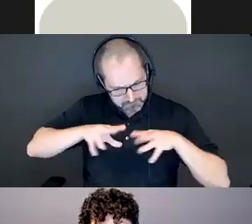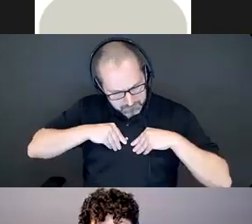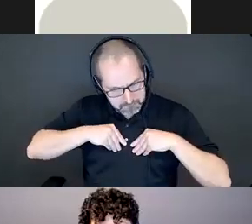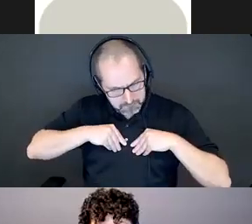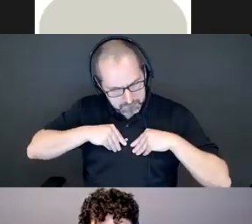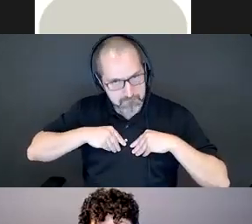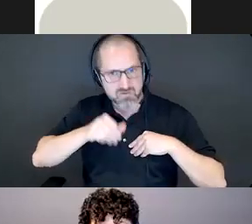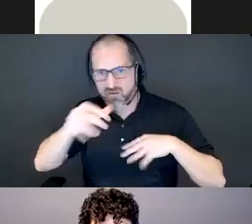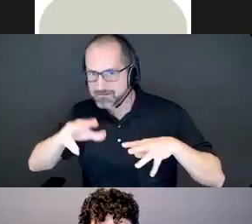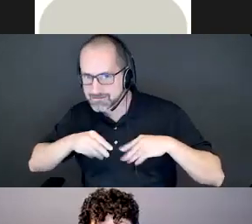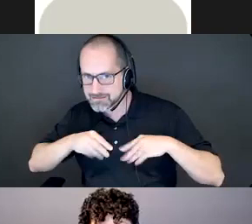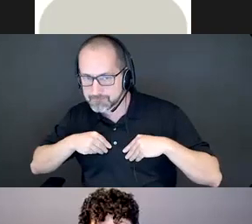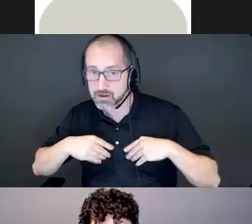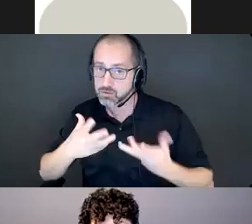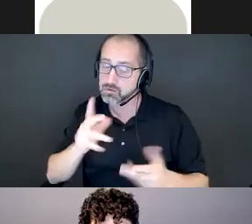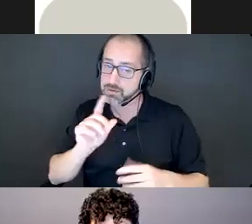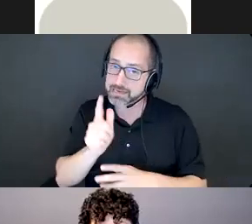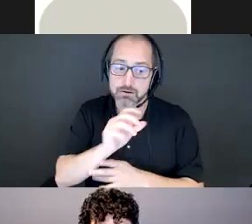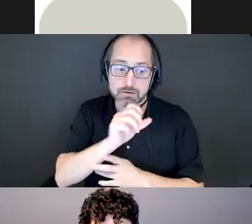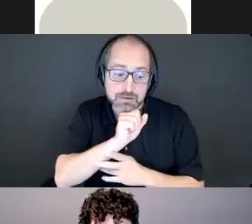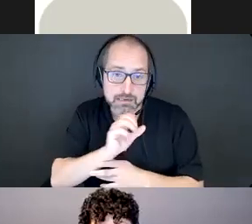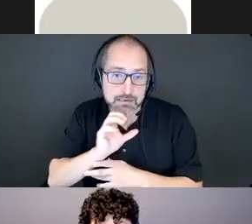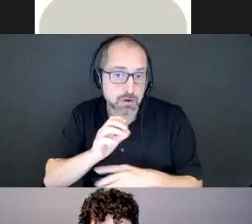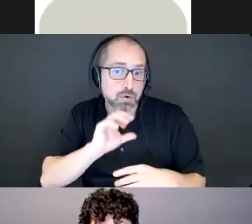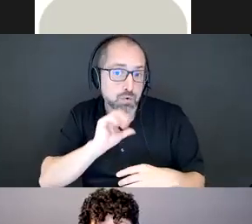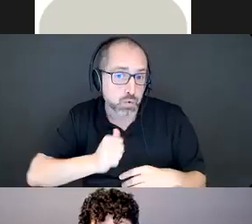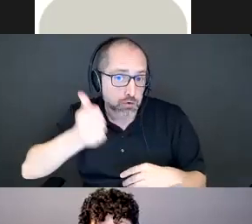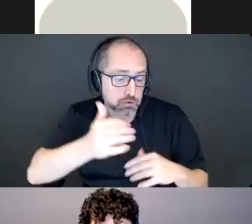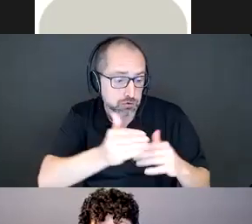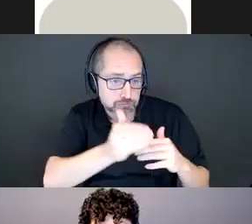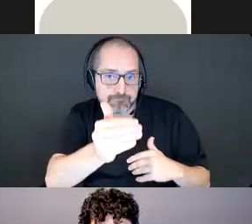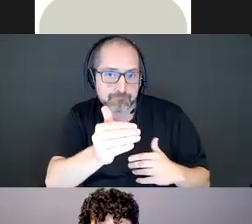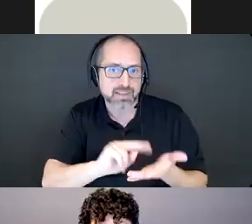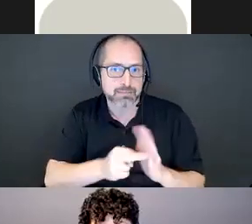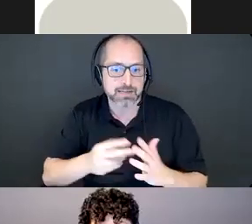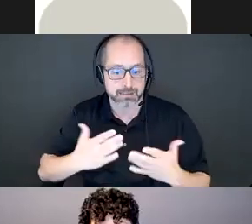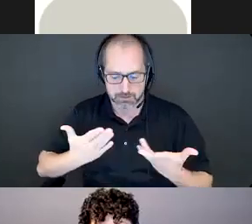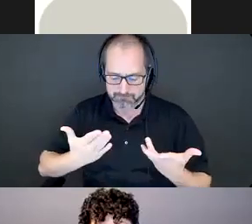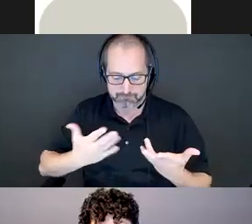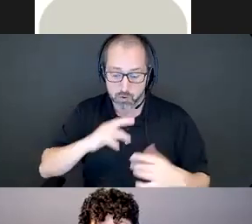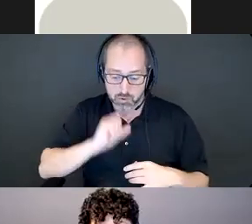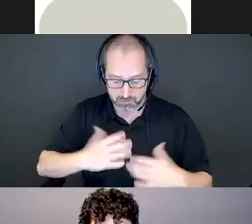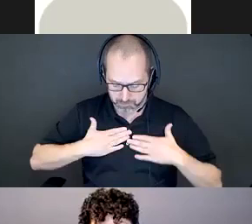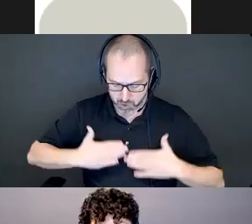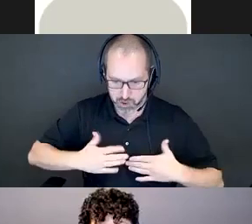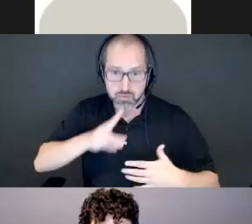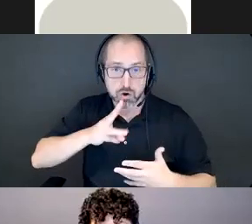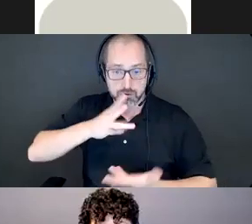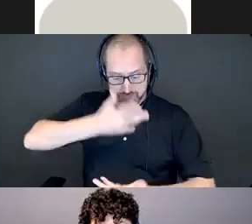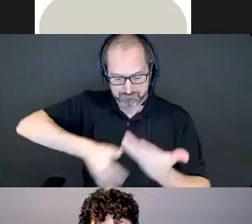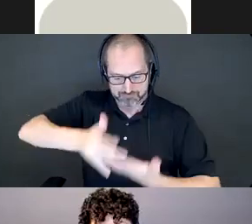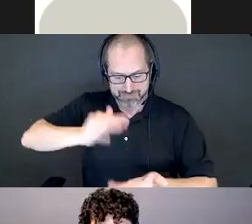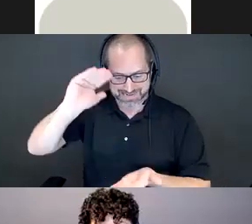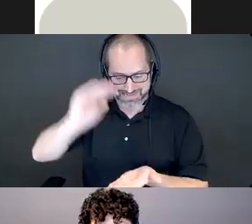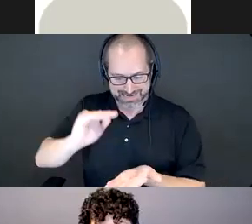a reduction in the proportion of body water, resulting in increased potency of alcohol